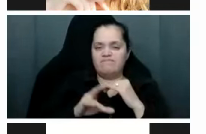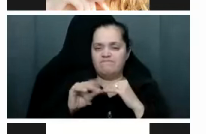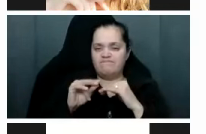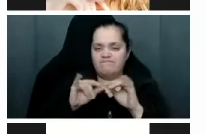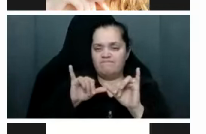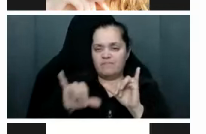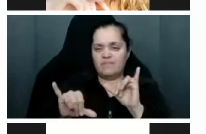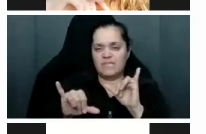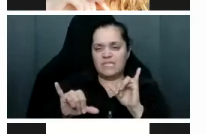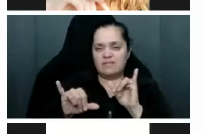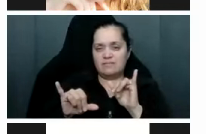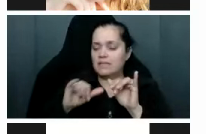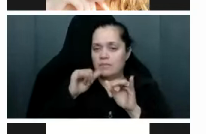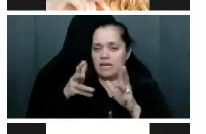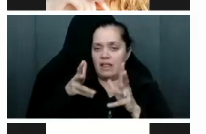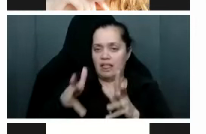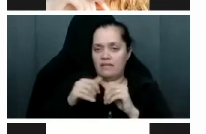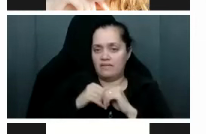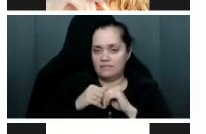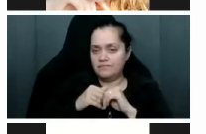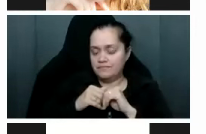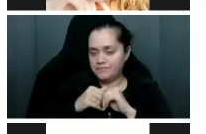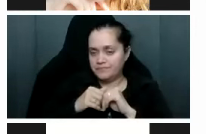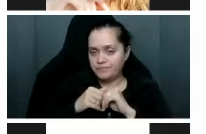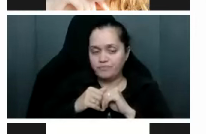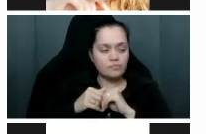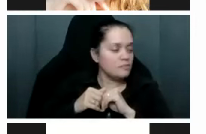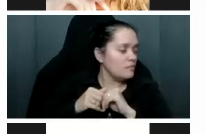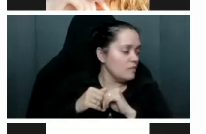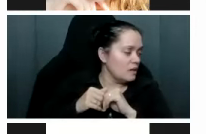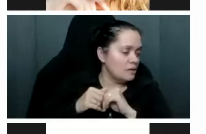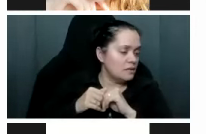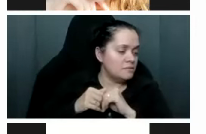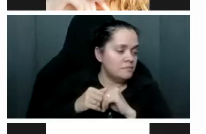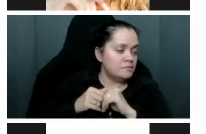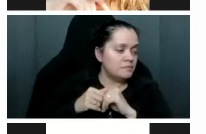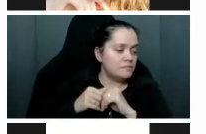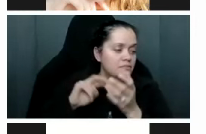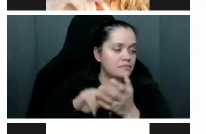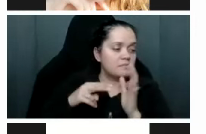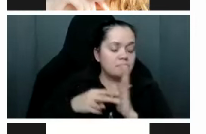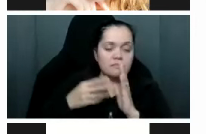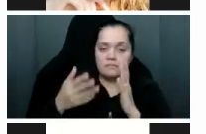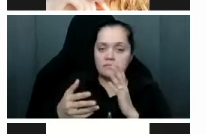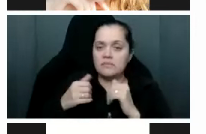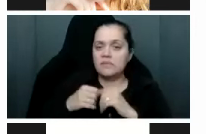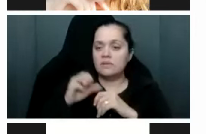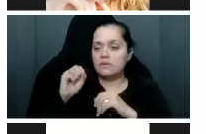no, I would not round you up. So what could those things be? Well,